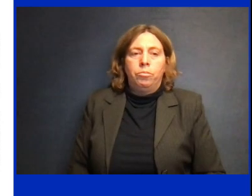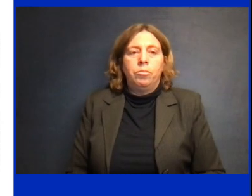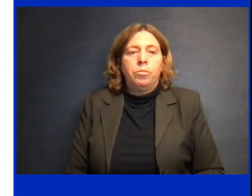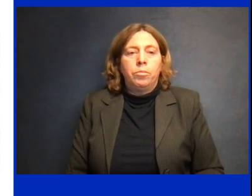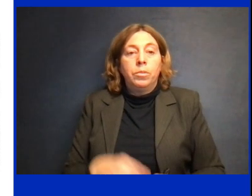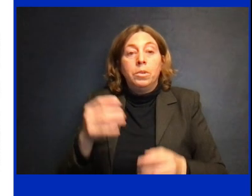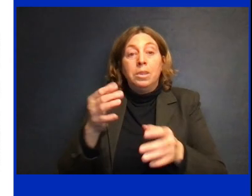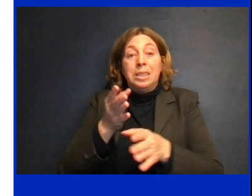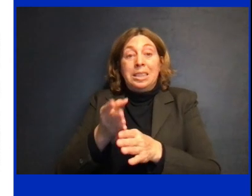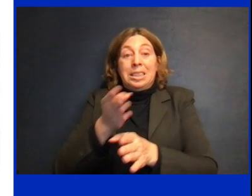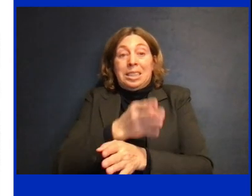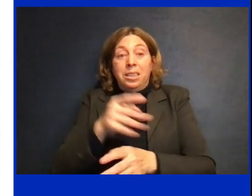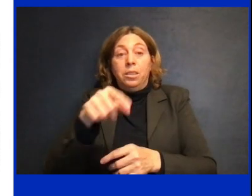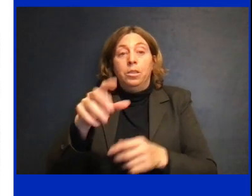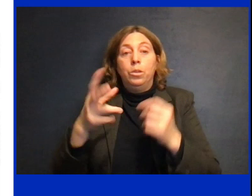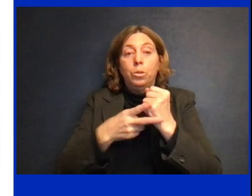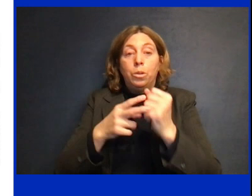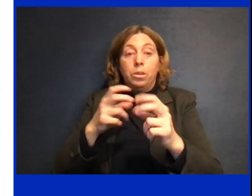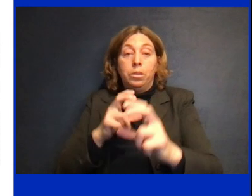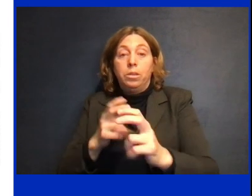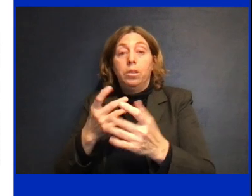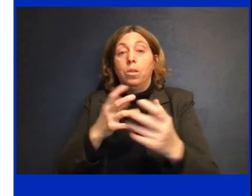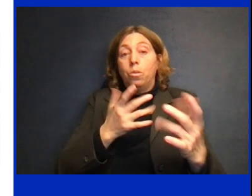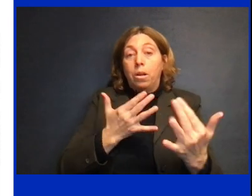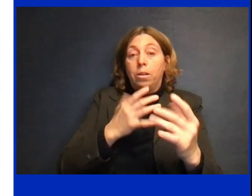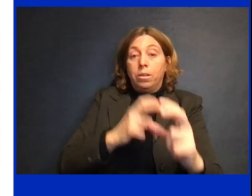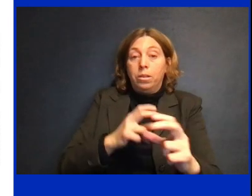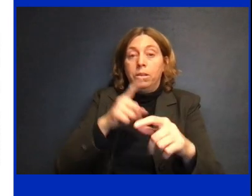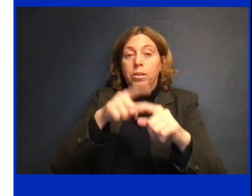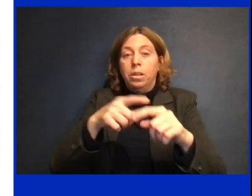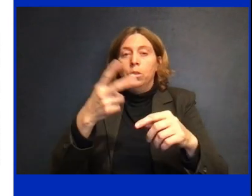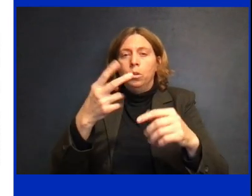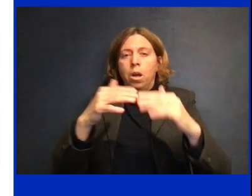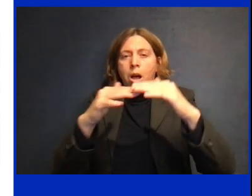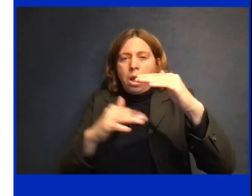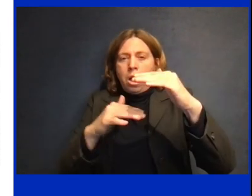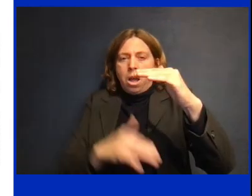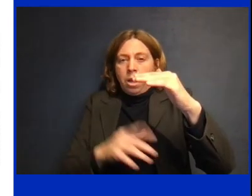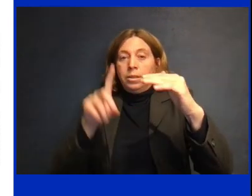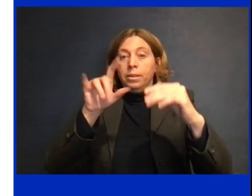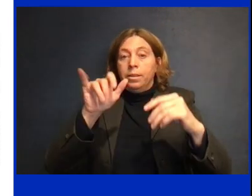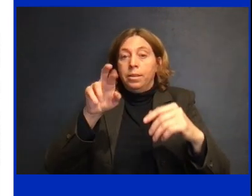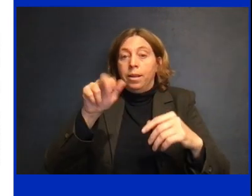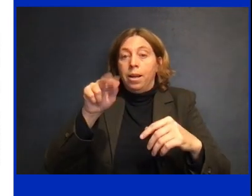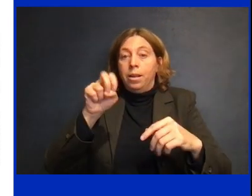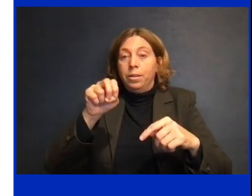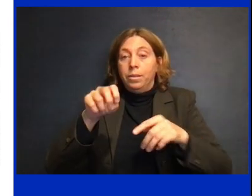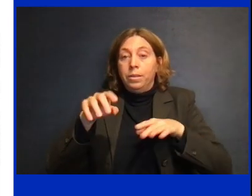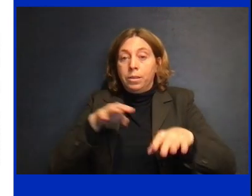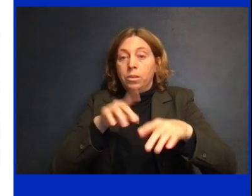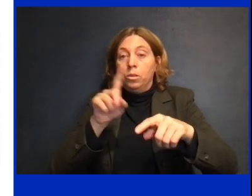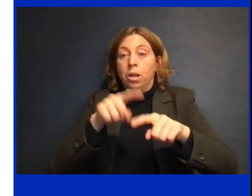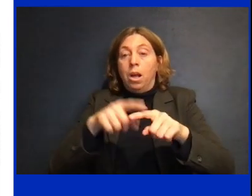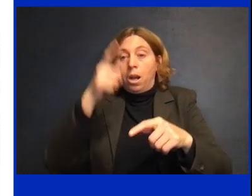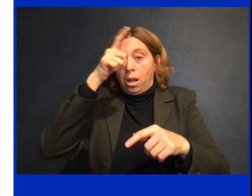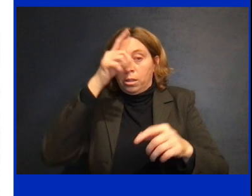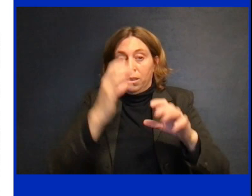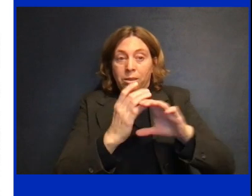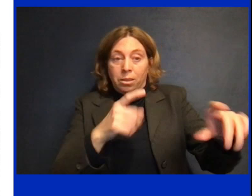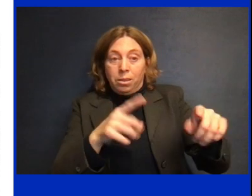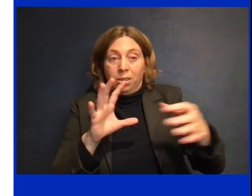Adjacent to the storage staging facility, two below-grade sections of Dyer Avenue or the Lincoln Tunnel Expressway